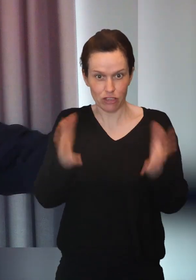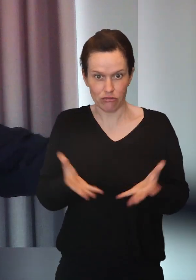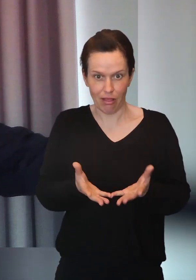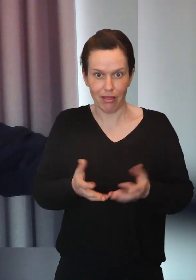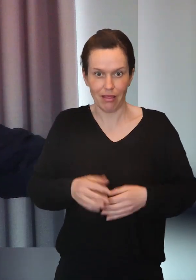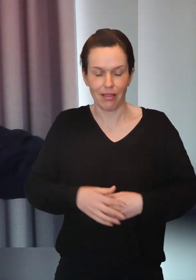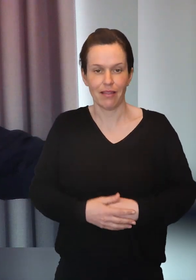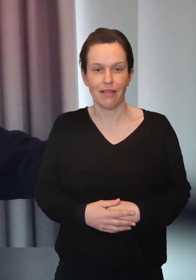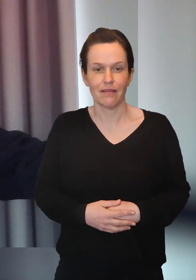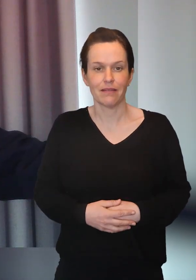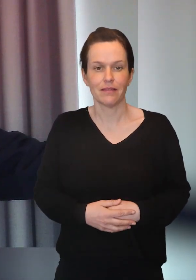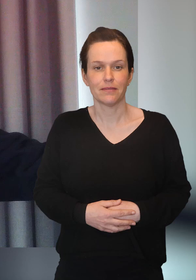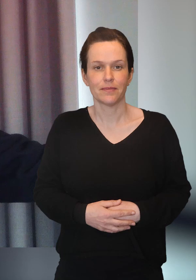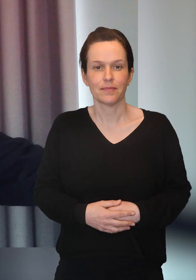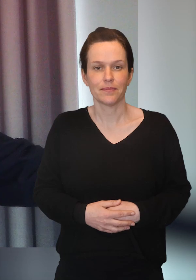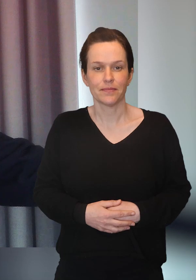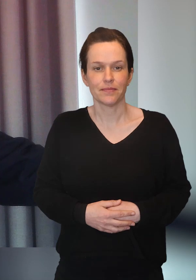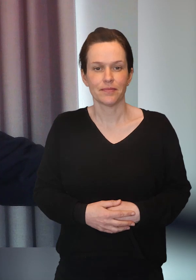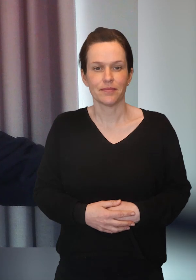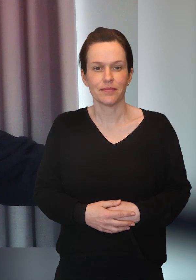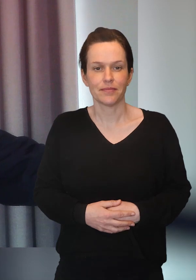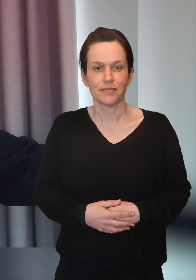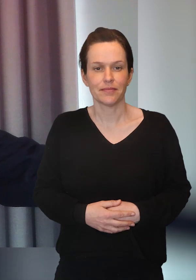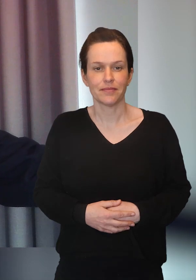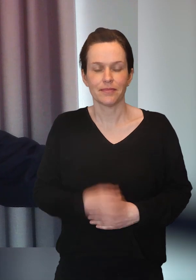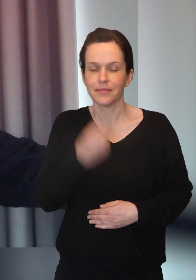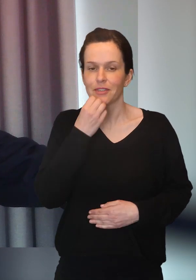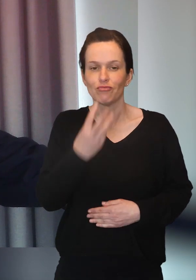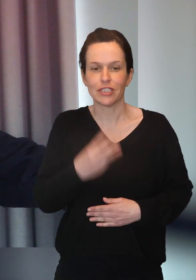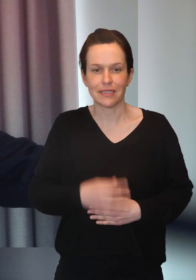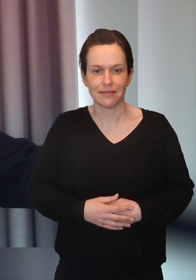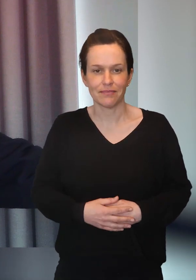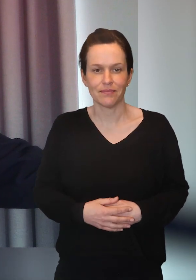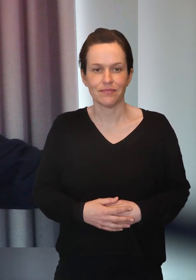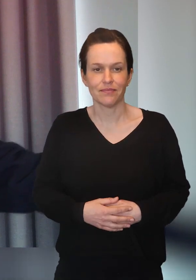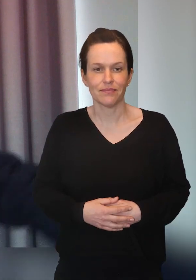ensure that access is universal.